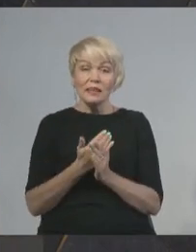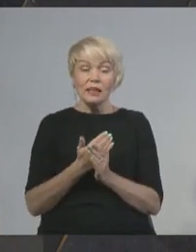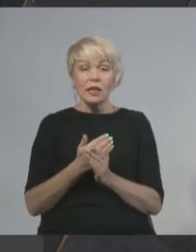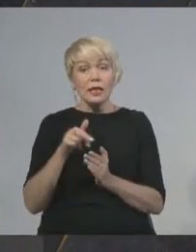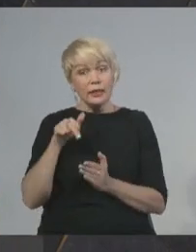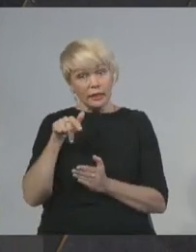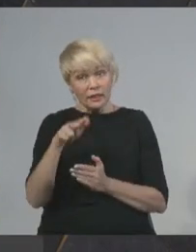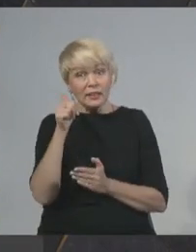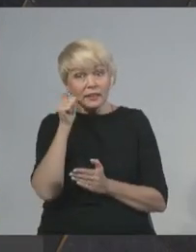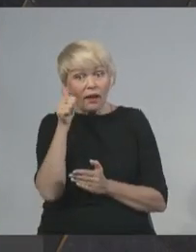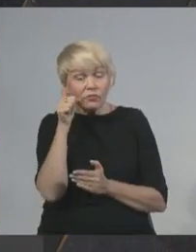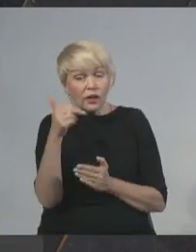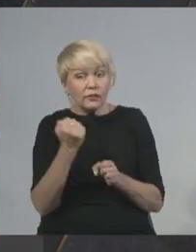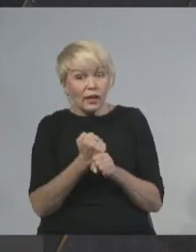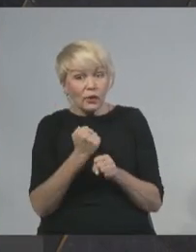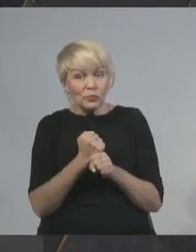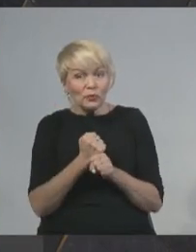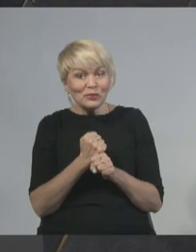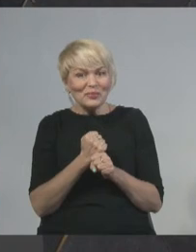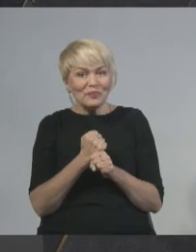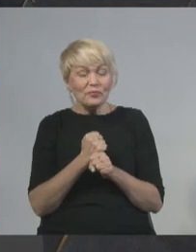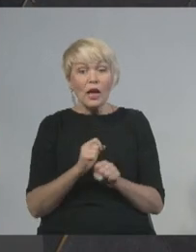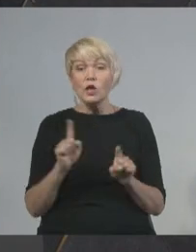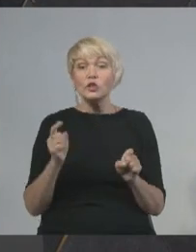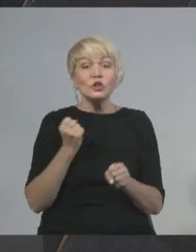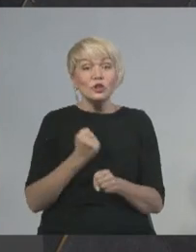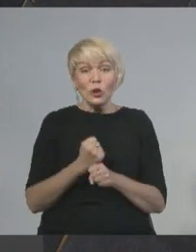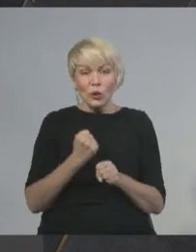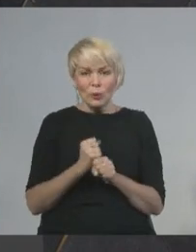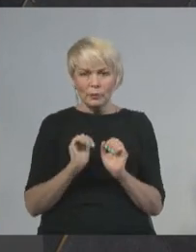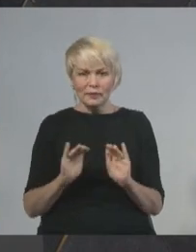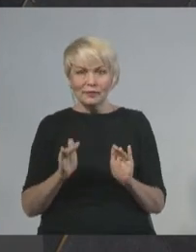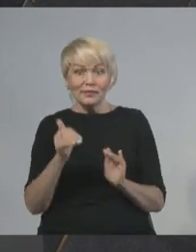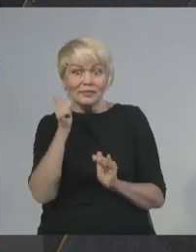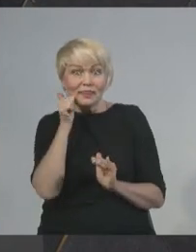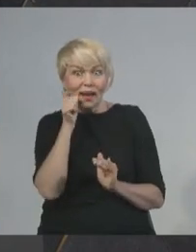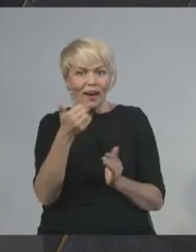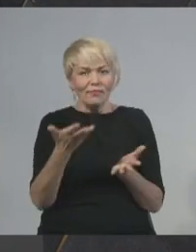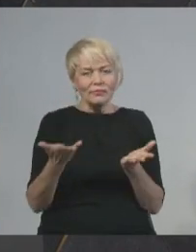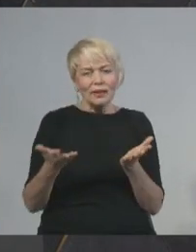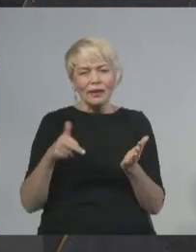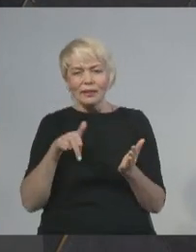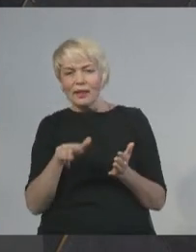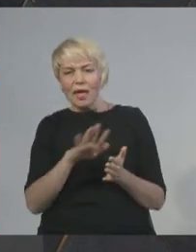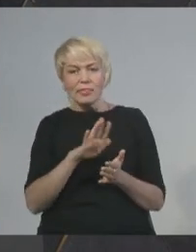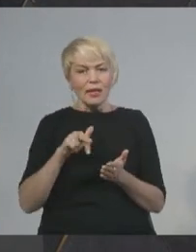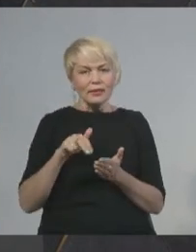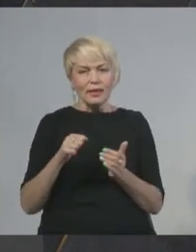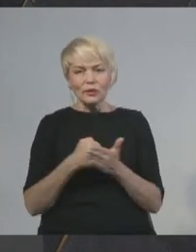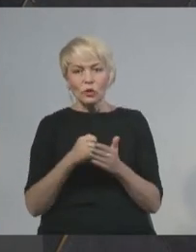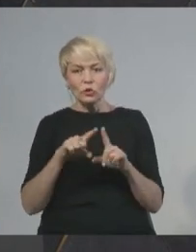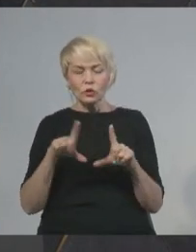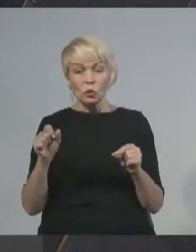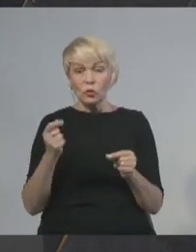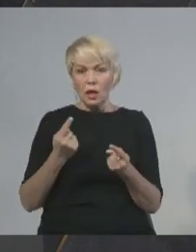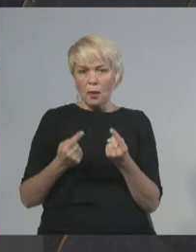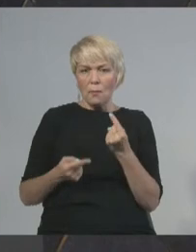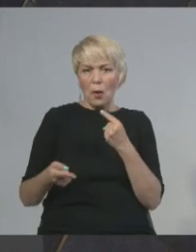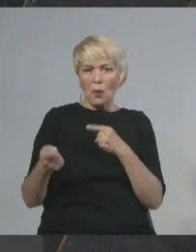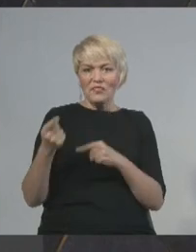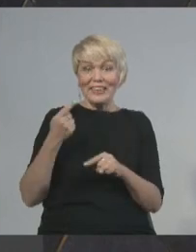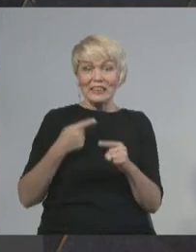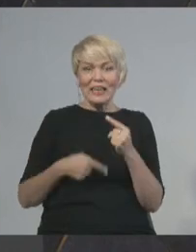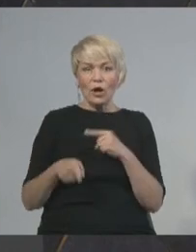i mean use about whether to go to work tomorrow what to do with your children to go to school or not and